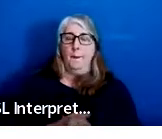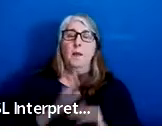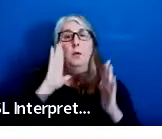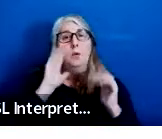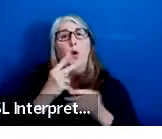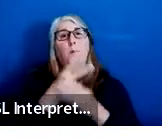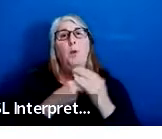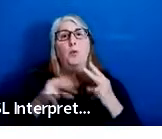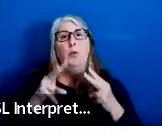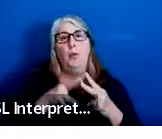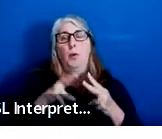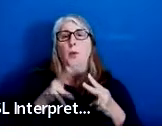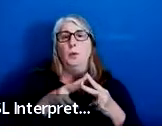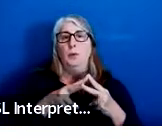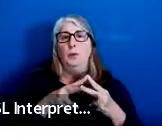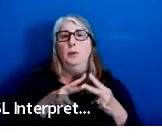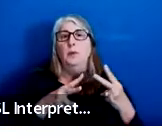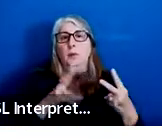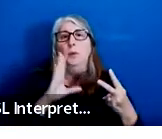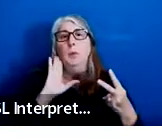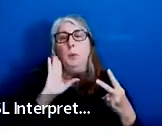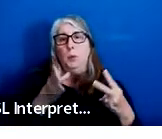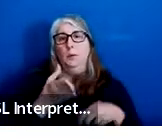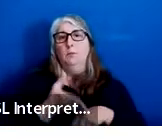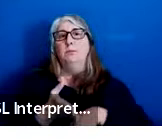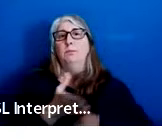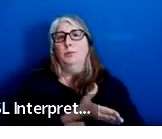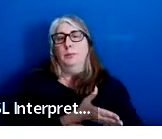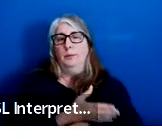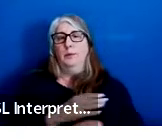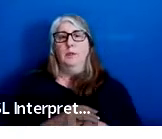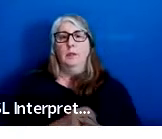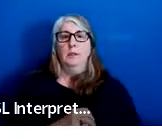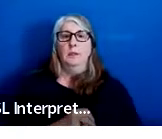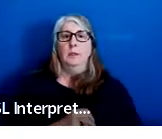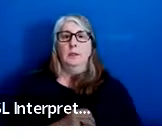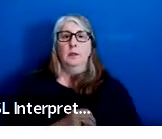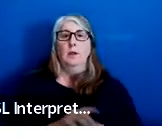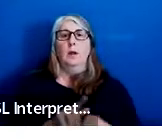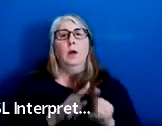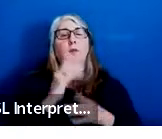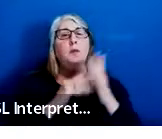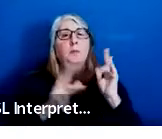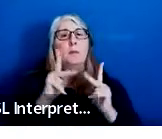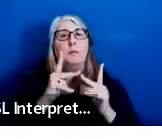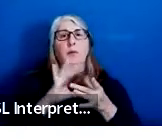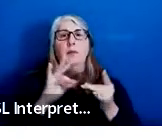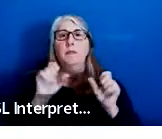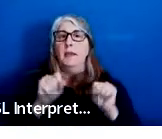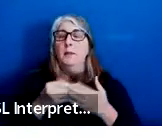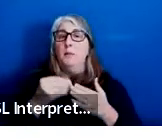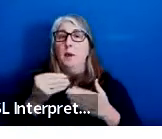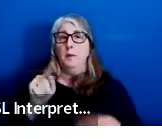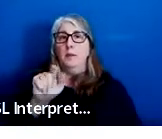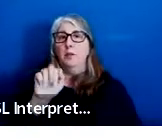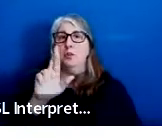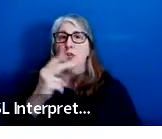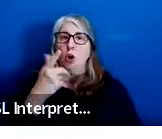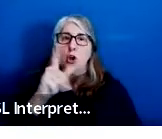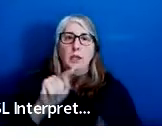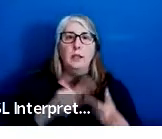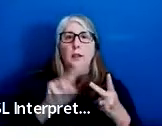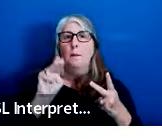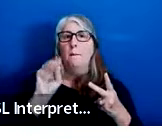those things will get a little better. And some folks have mentioned finding them at Target, finding them at Mom's, buying them